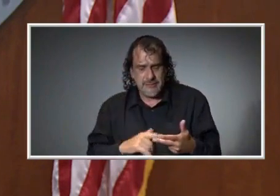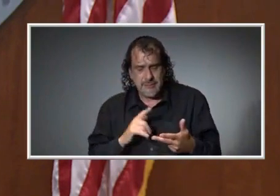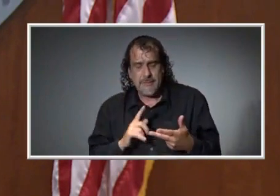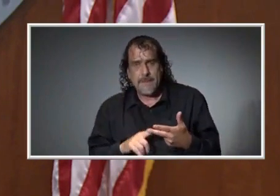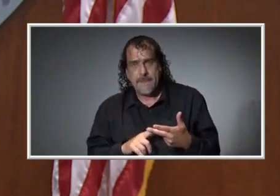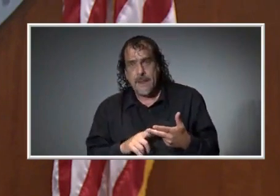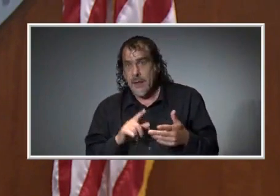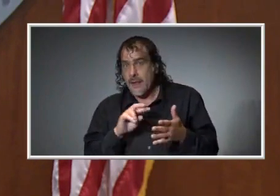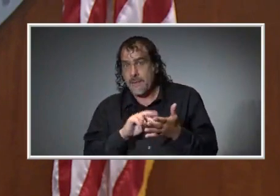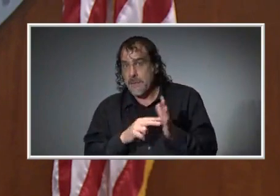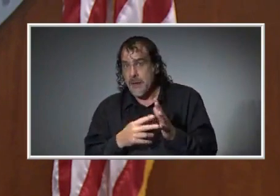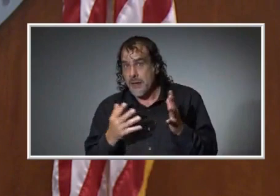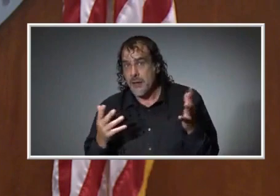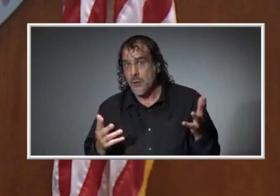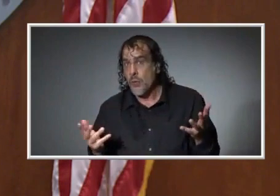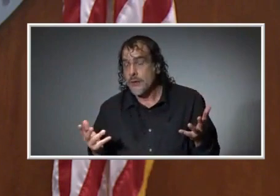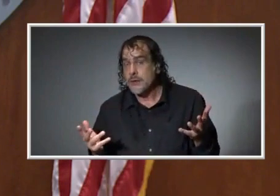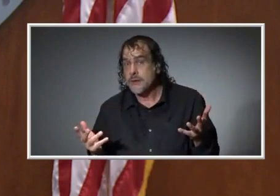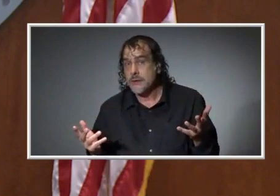What does that mean?